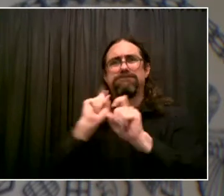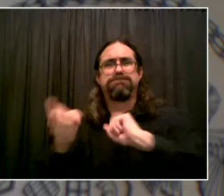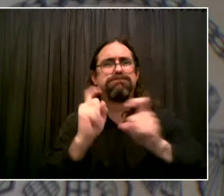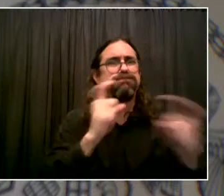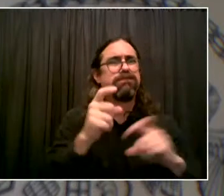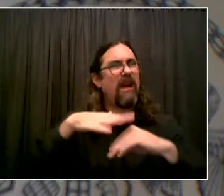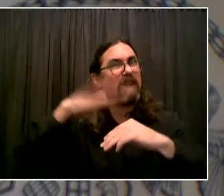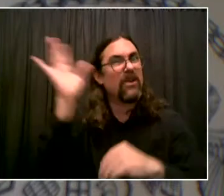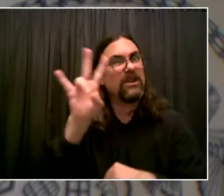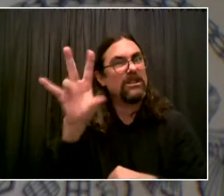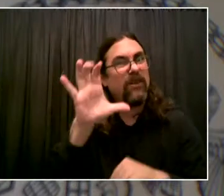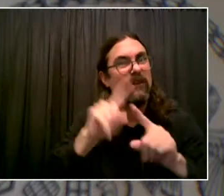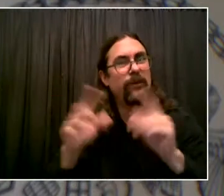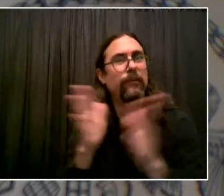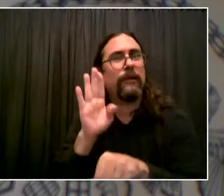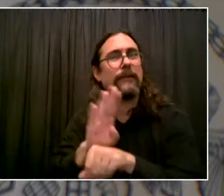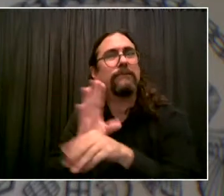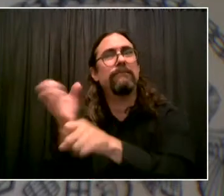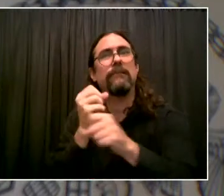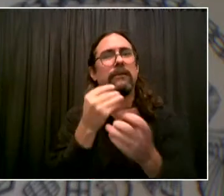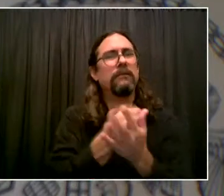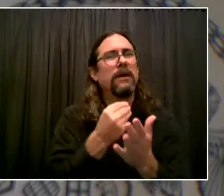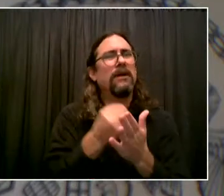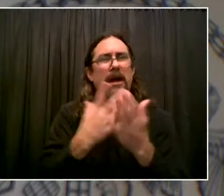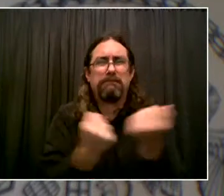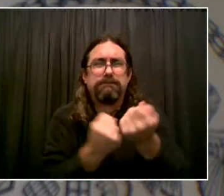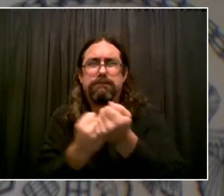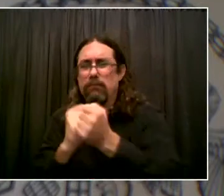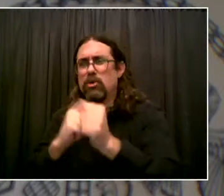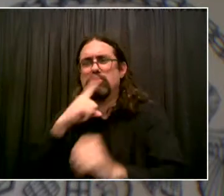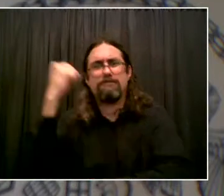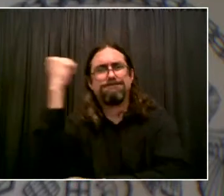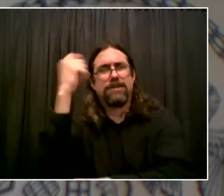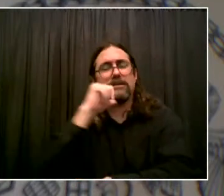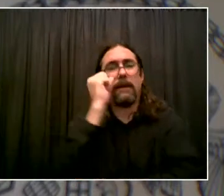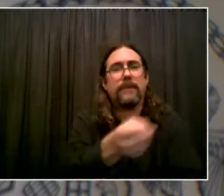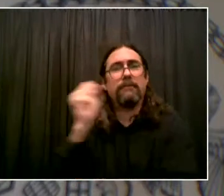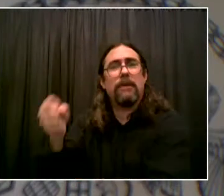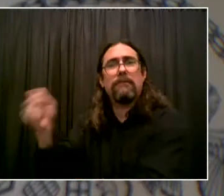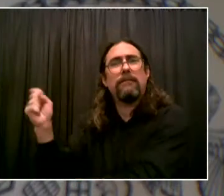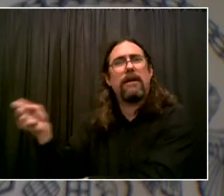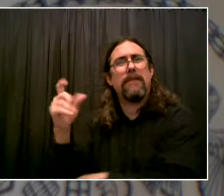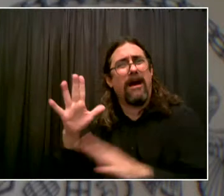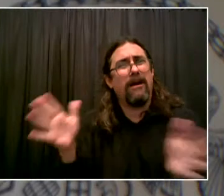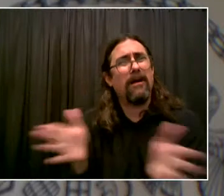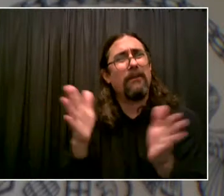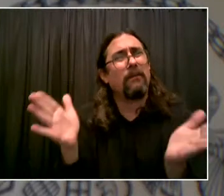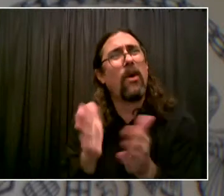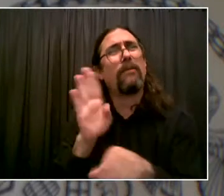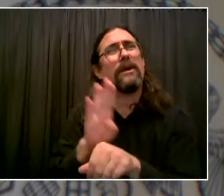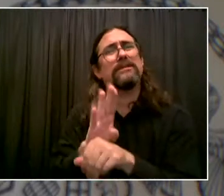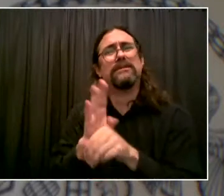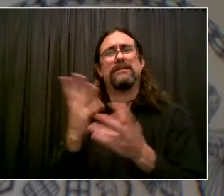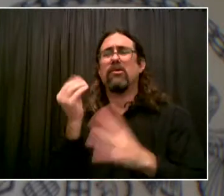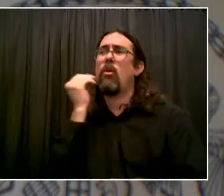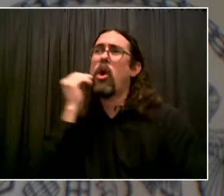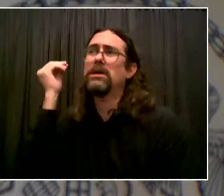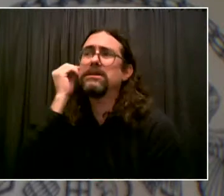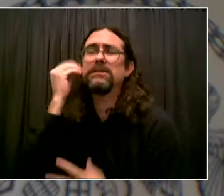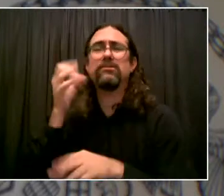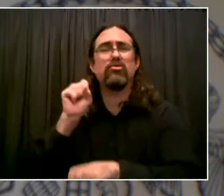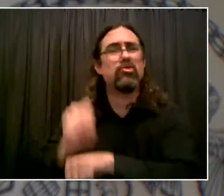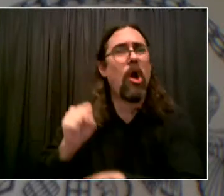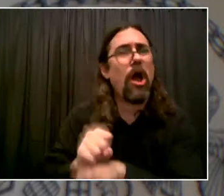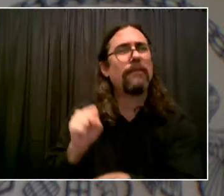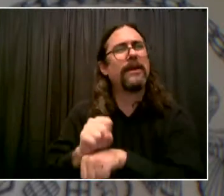but our work is not done here as well. So I want to thank you, Mr. Mayor, in advance for the week we're going to have full of